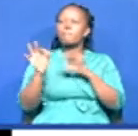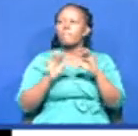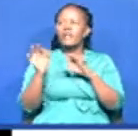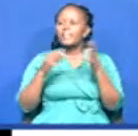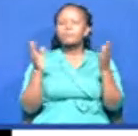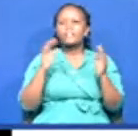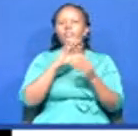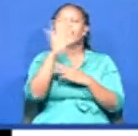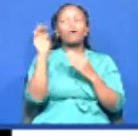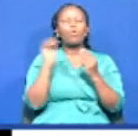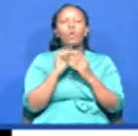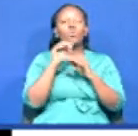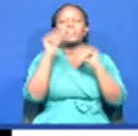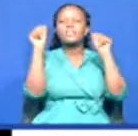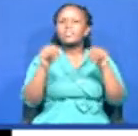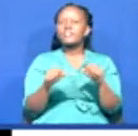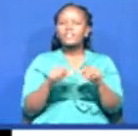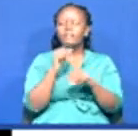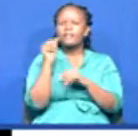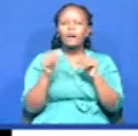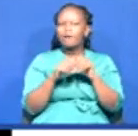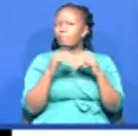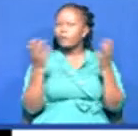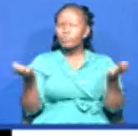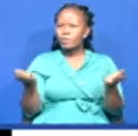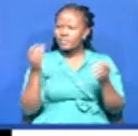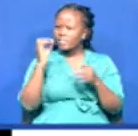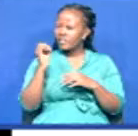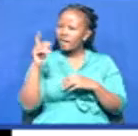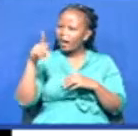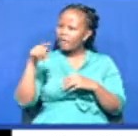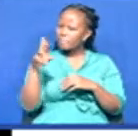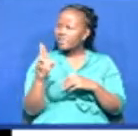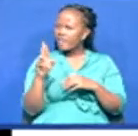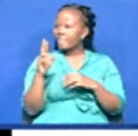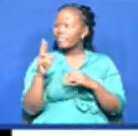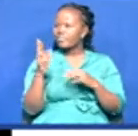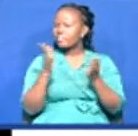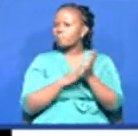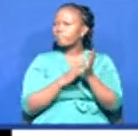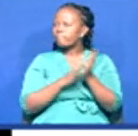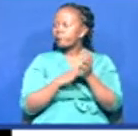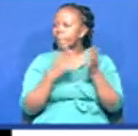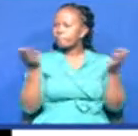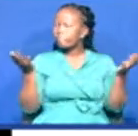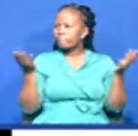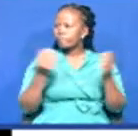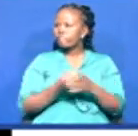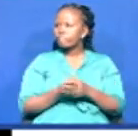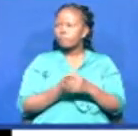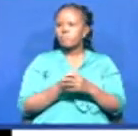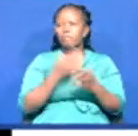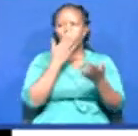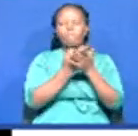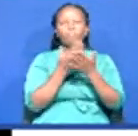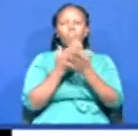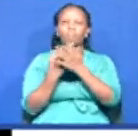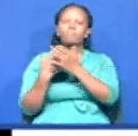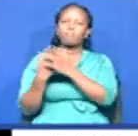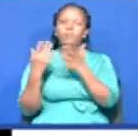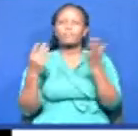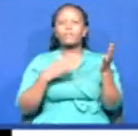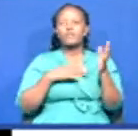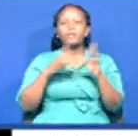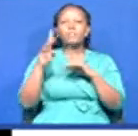system. What is it all about? What is IPR recordation? Okay, thank you so much. I'm John Akoten, Director for